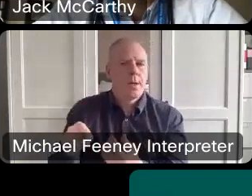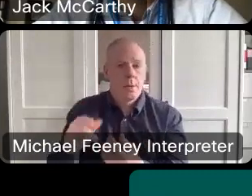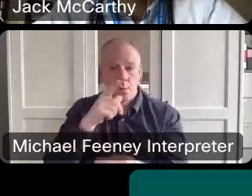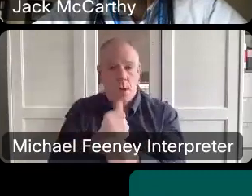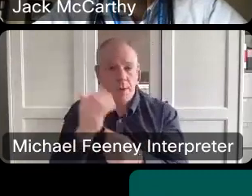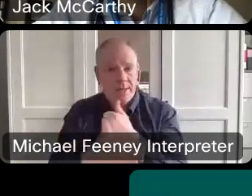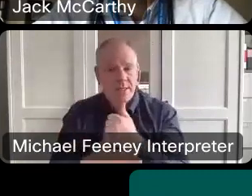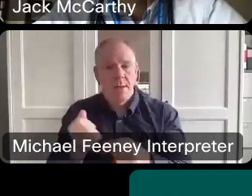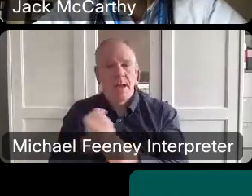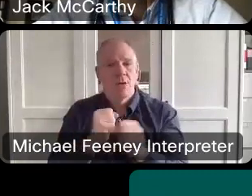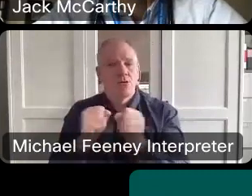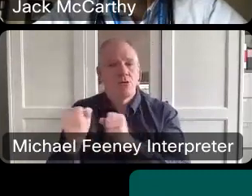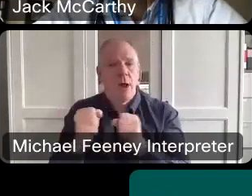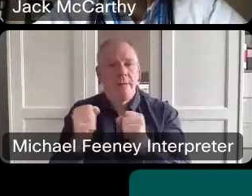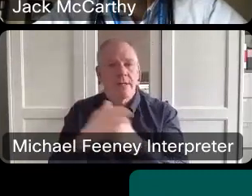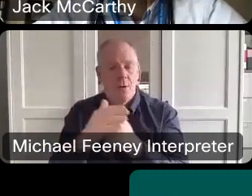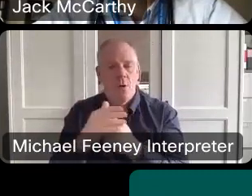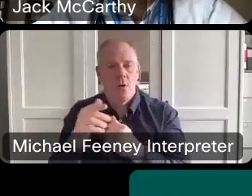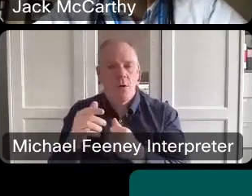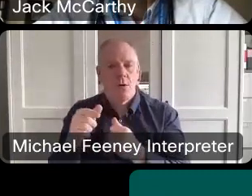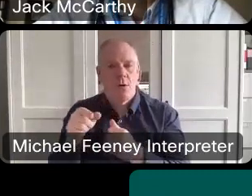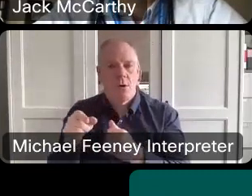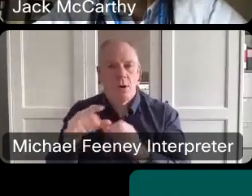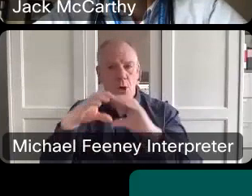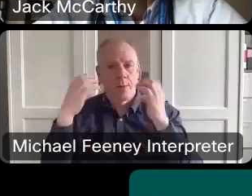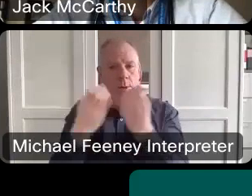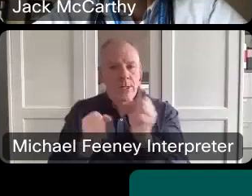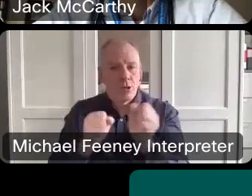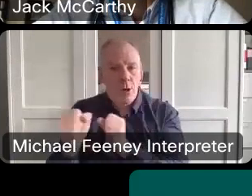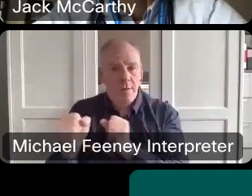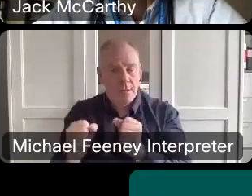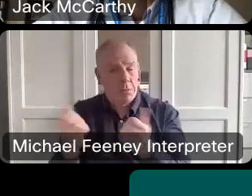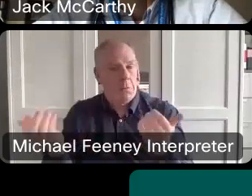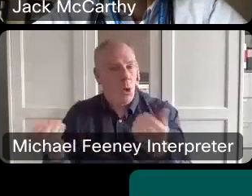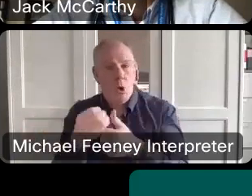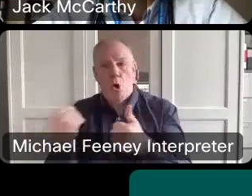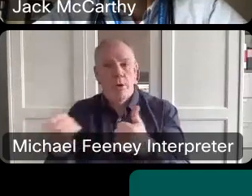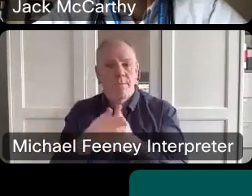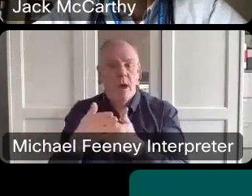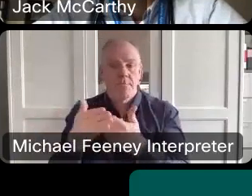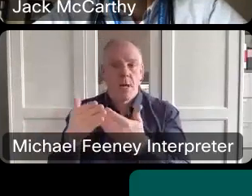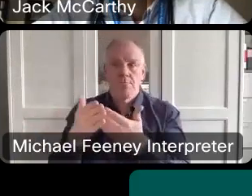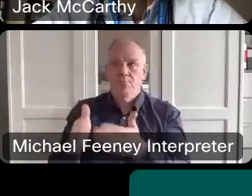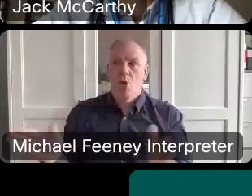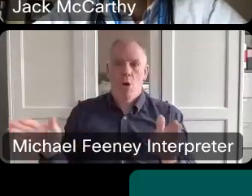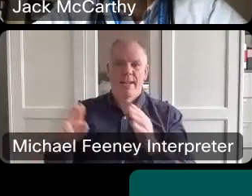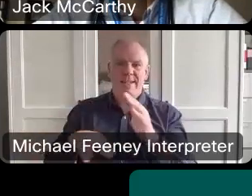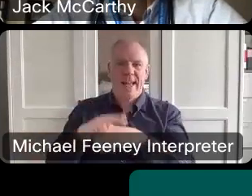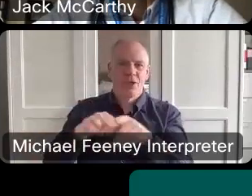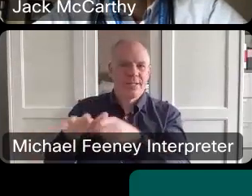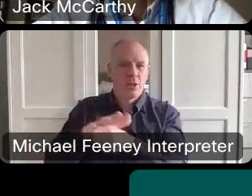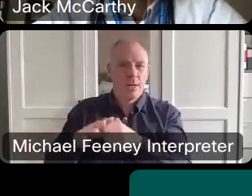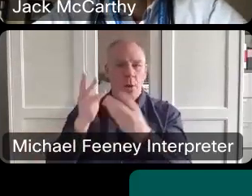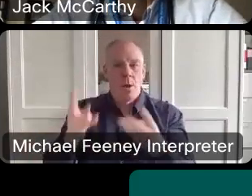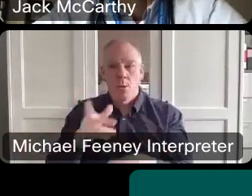the services, within the acutes and within the community services, but is there anything additional from a broader national context that you wanted to touch on before